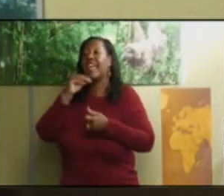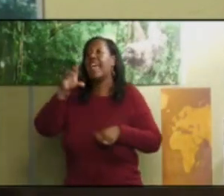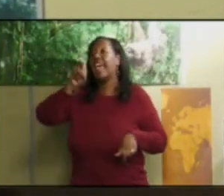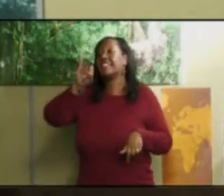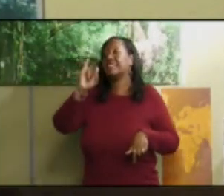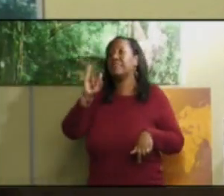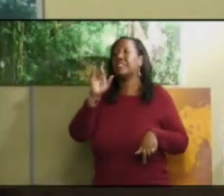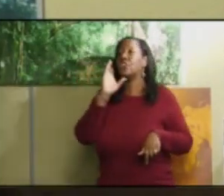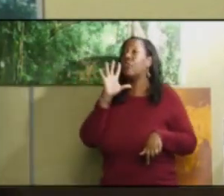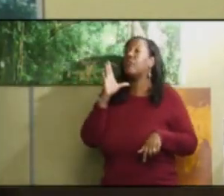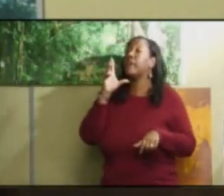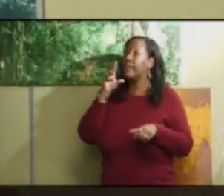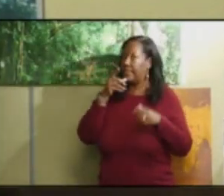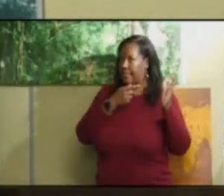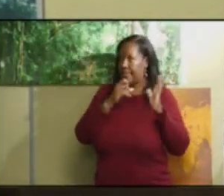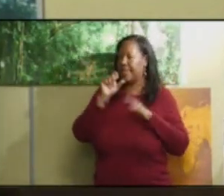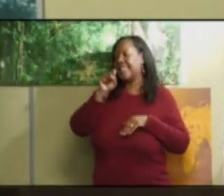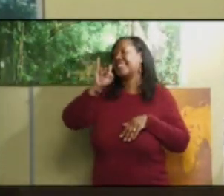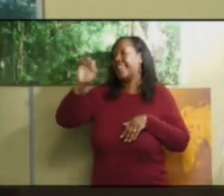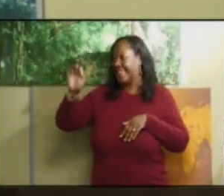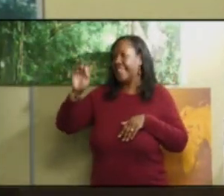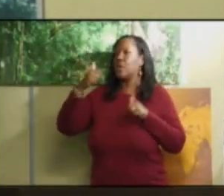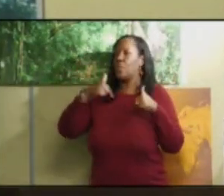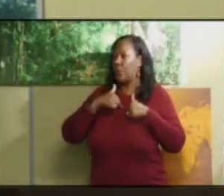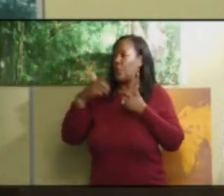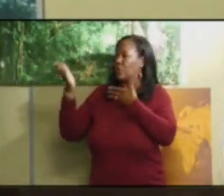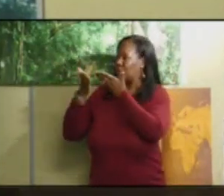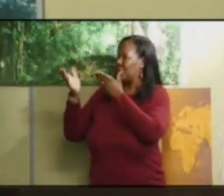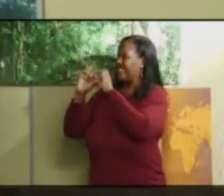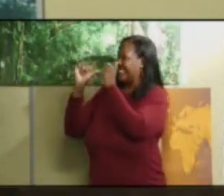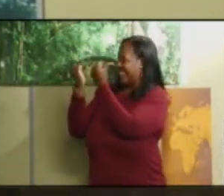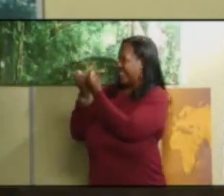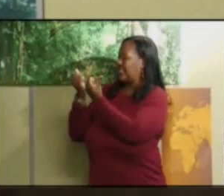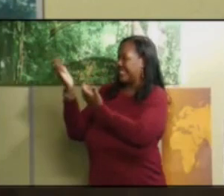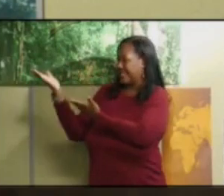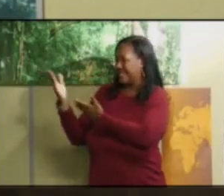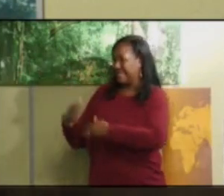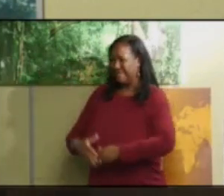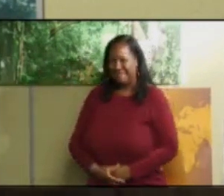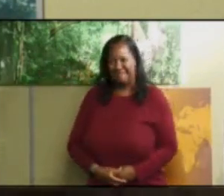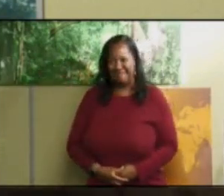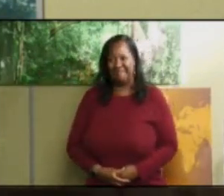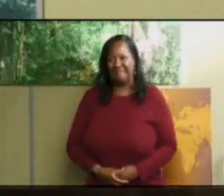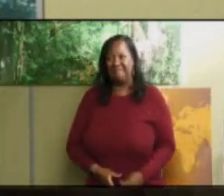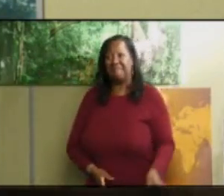the servicing agency. Yeah. Yes, ma'am.